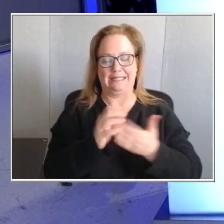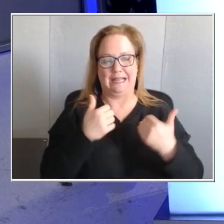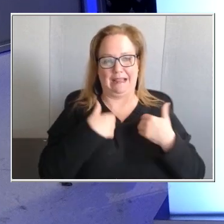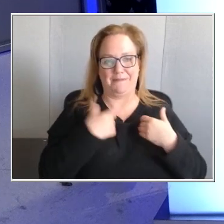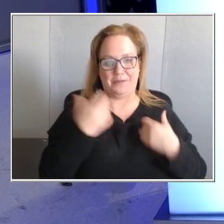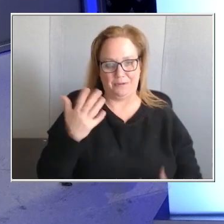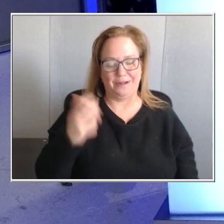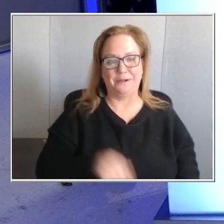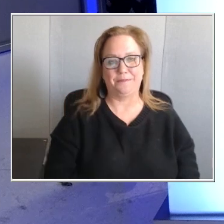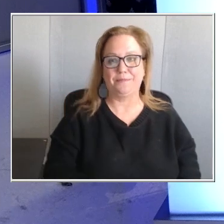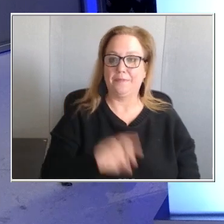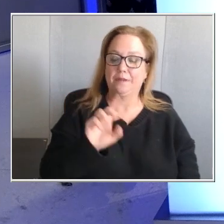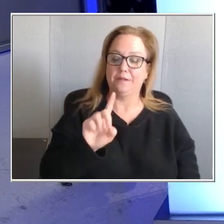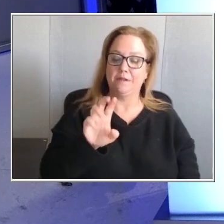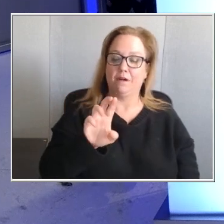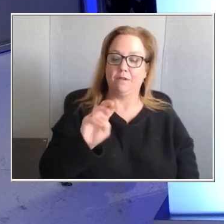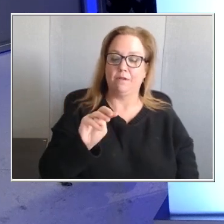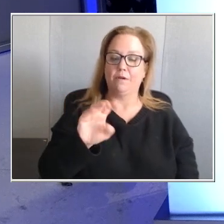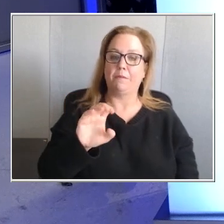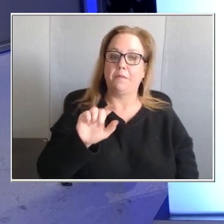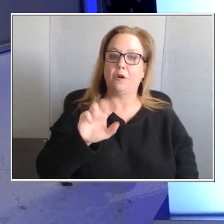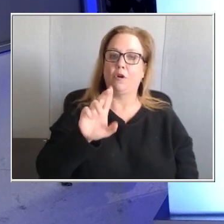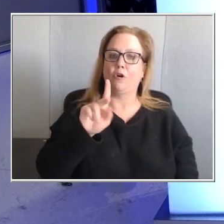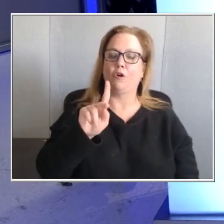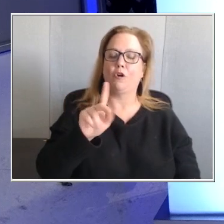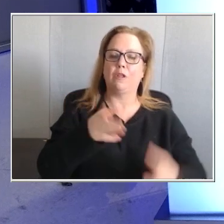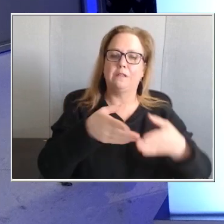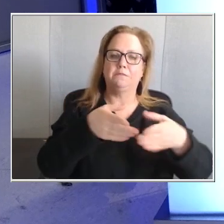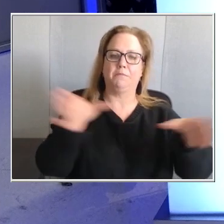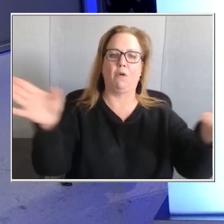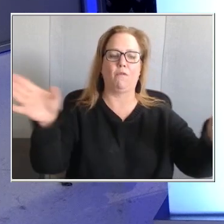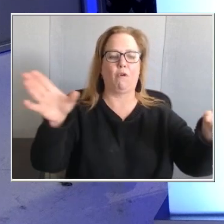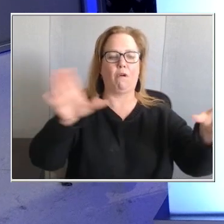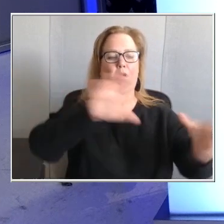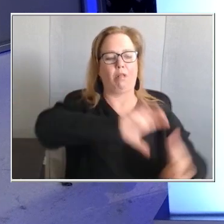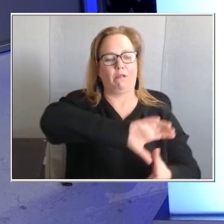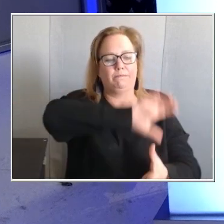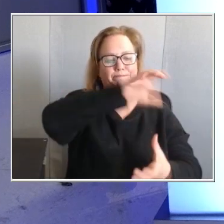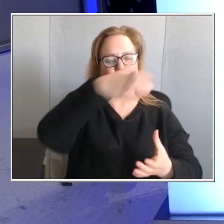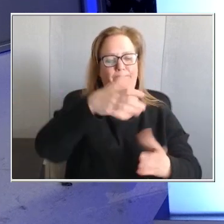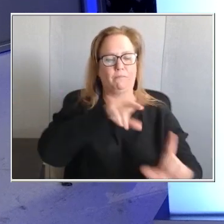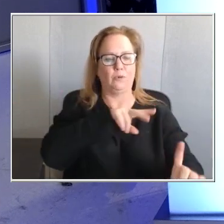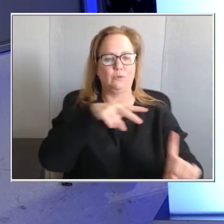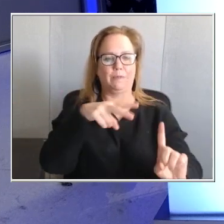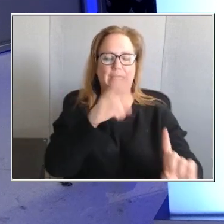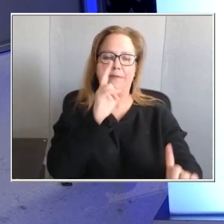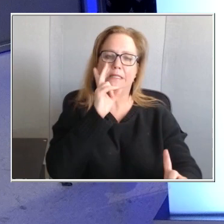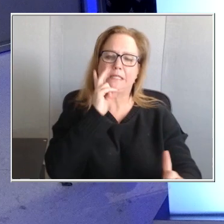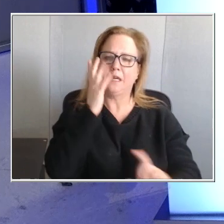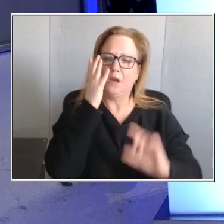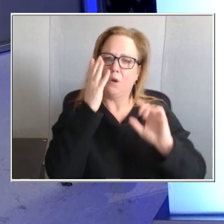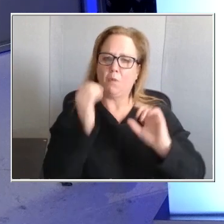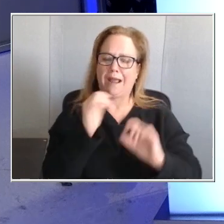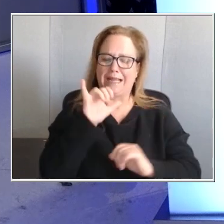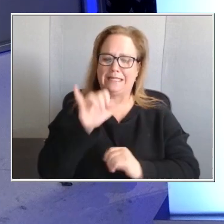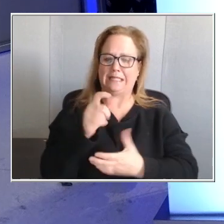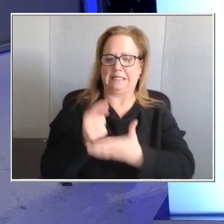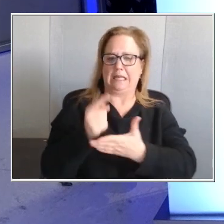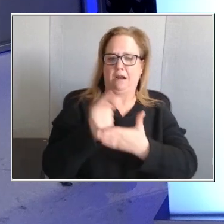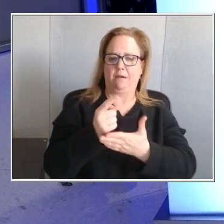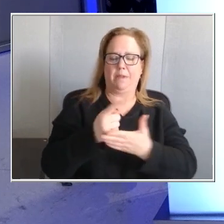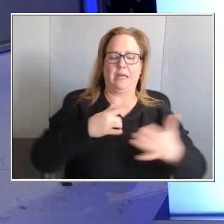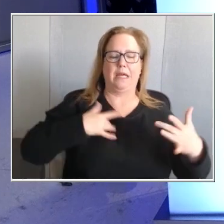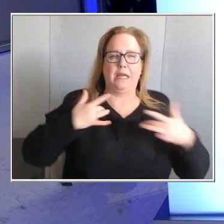Dr. McGurk, before we dive into the research, let's take kind of a big picture look at this. And why is this kind of immunotherapy so exciting